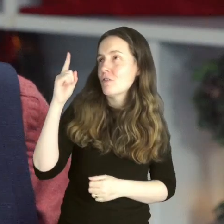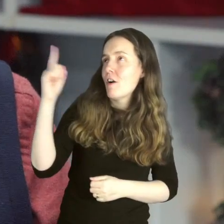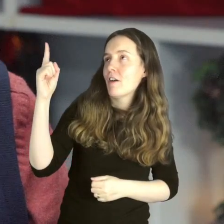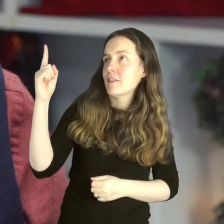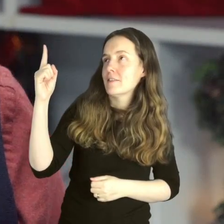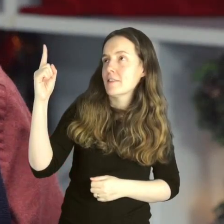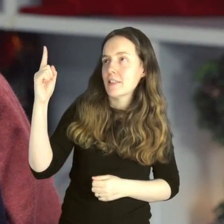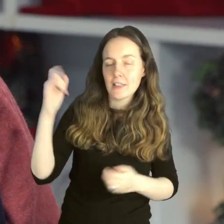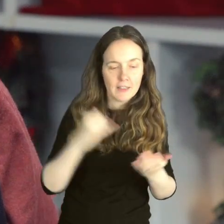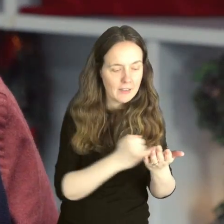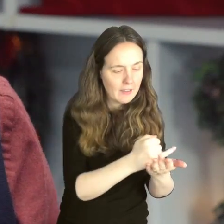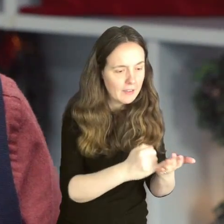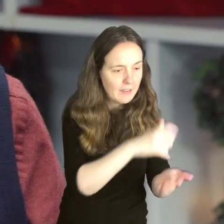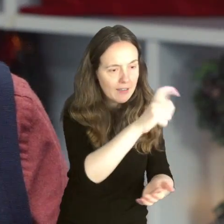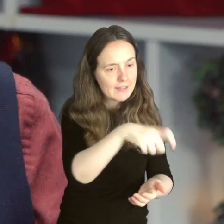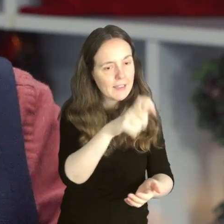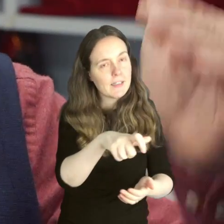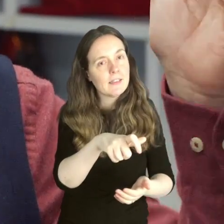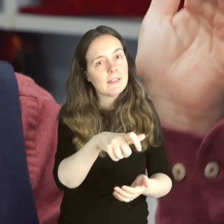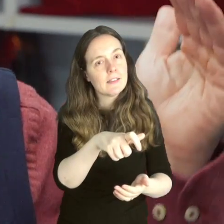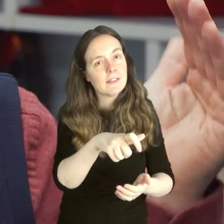God and sinners